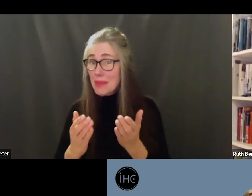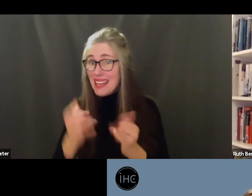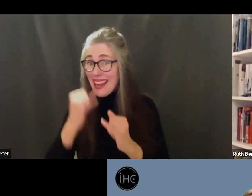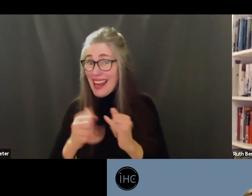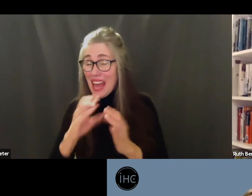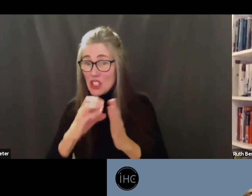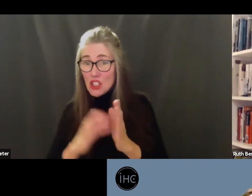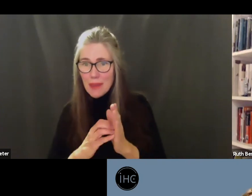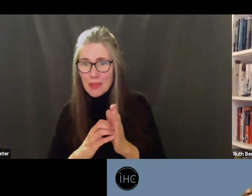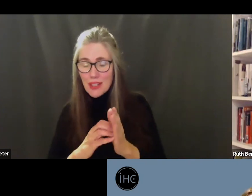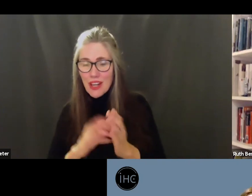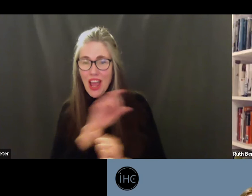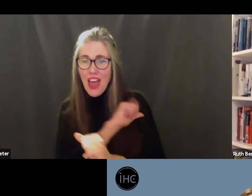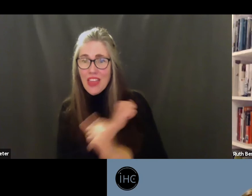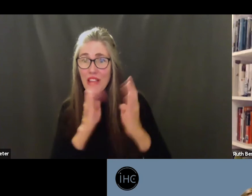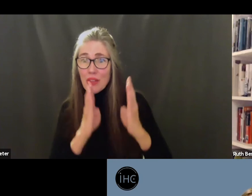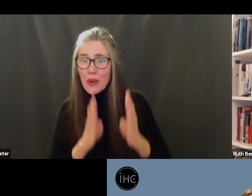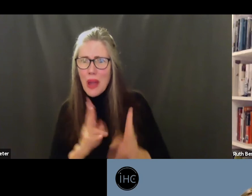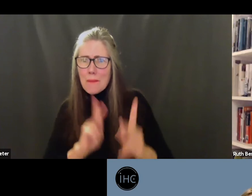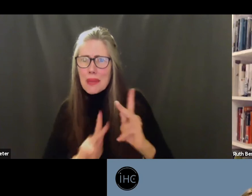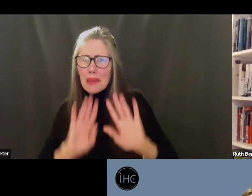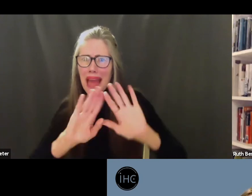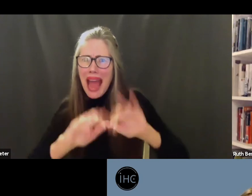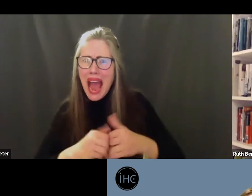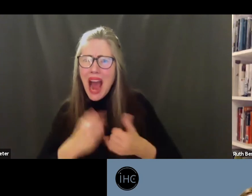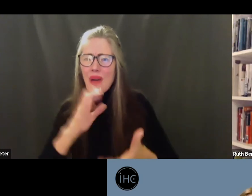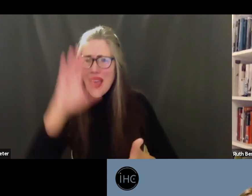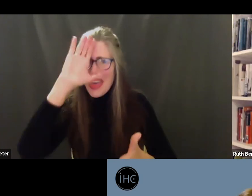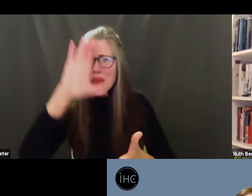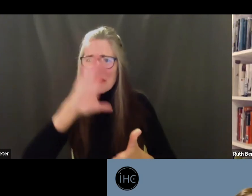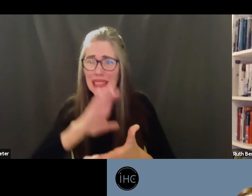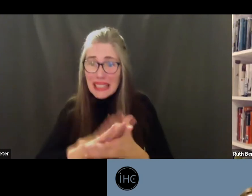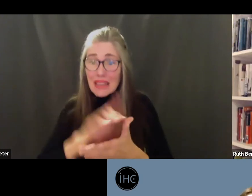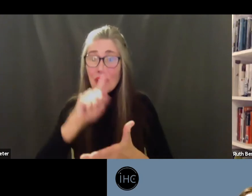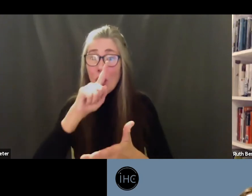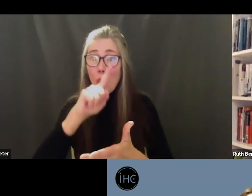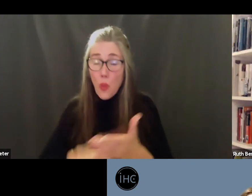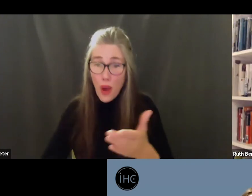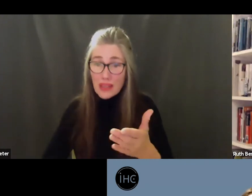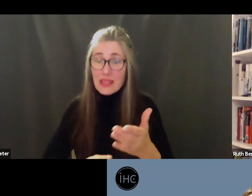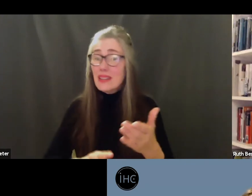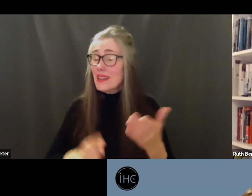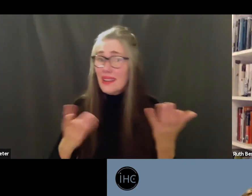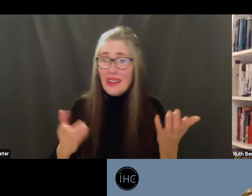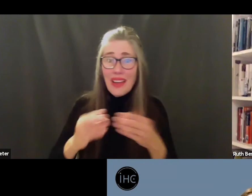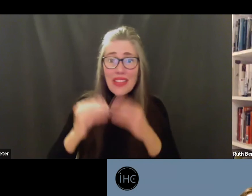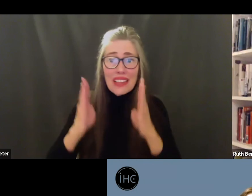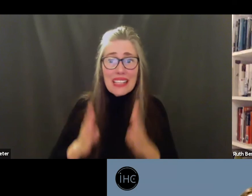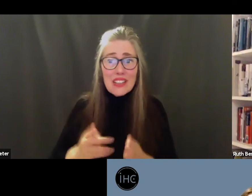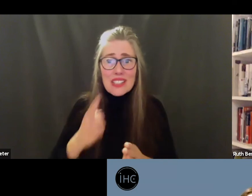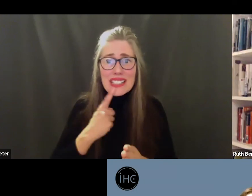of authoritarianism is how people believe what their leader is saying, including the call to Washington to take the